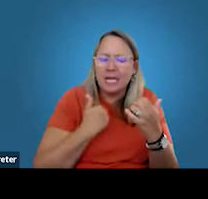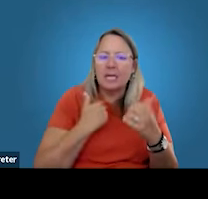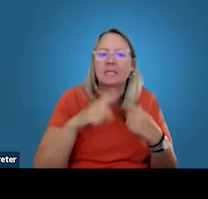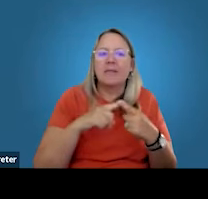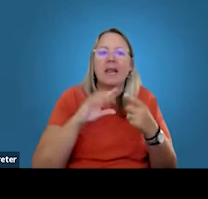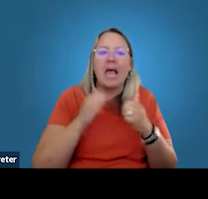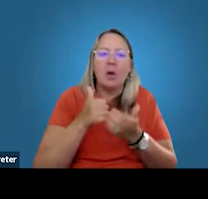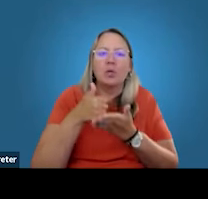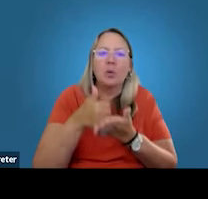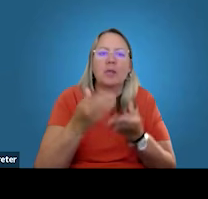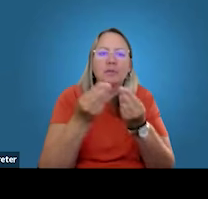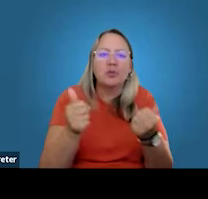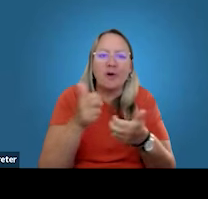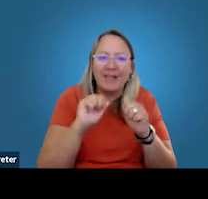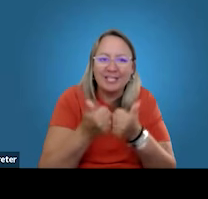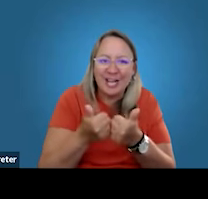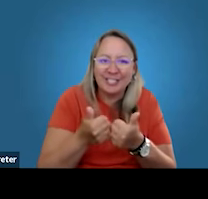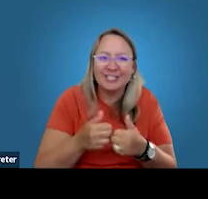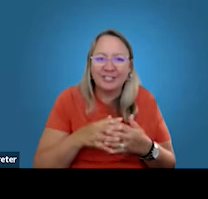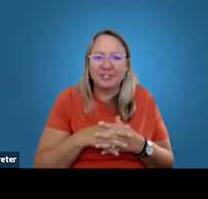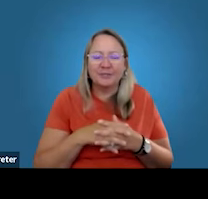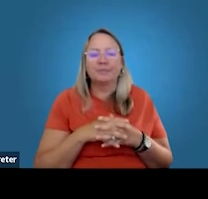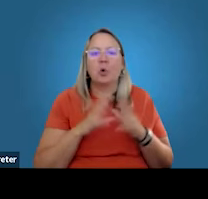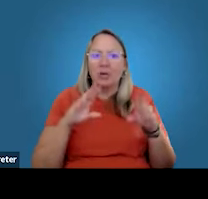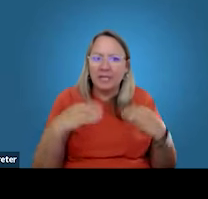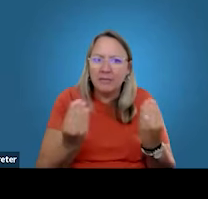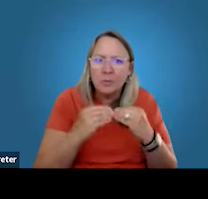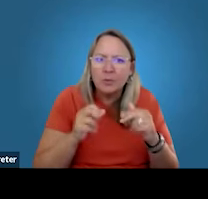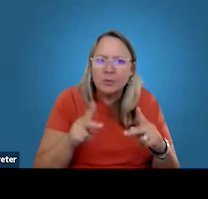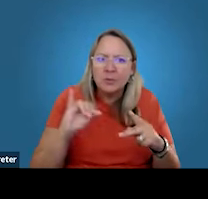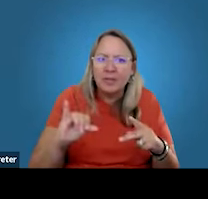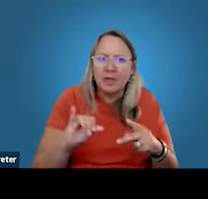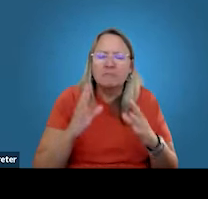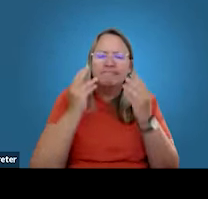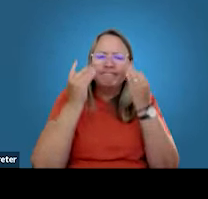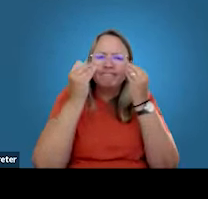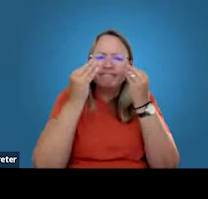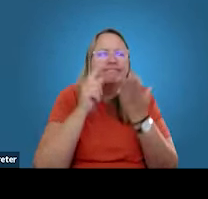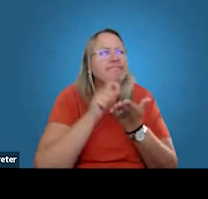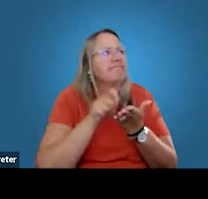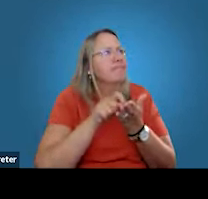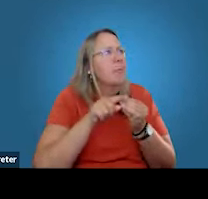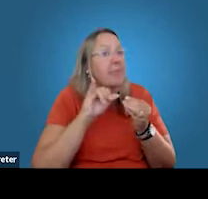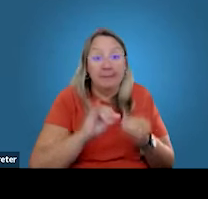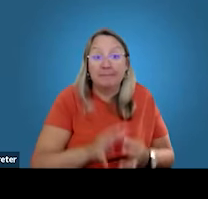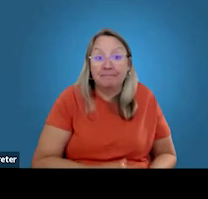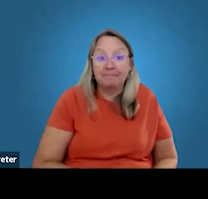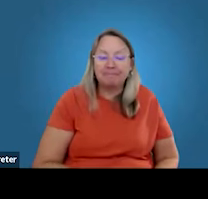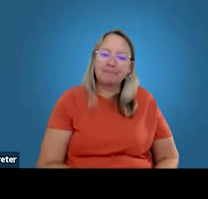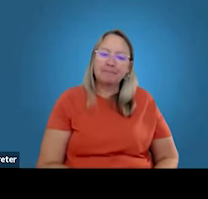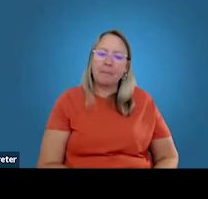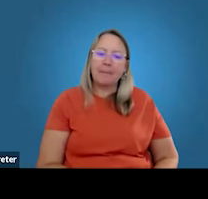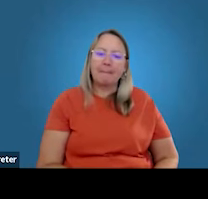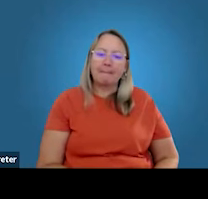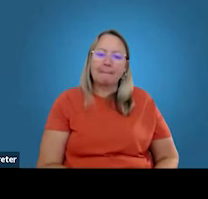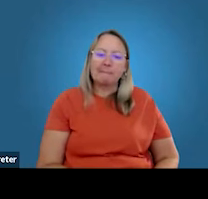you helping them solve that challenge or helping them grasp that opportunity? So again, have a few moments to think. And